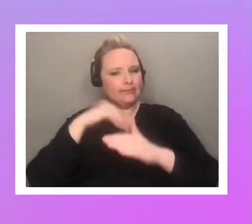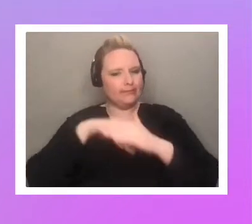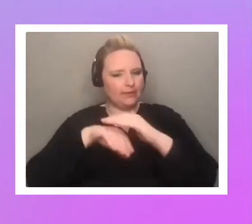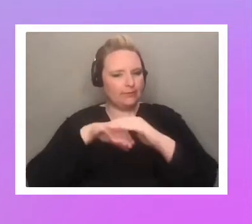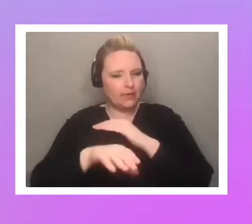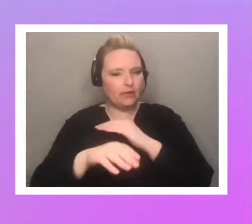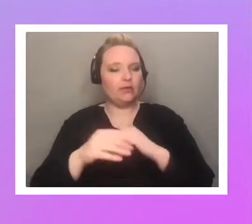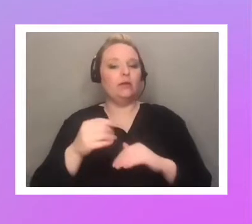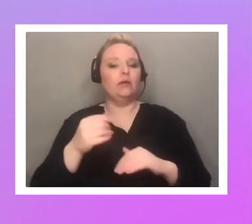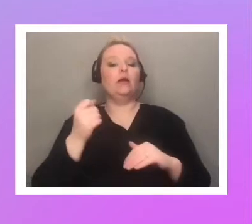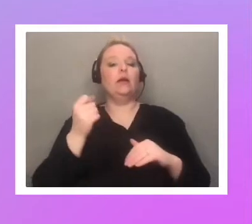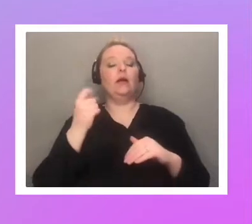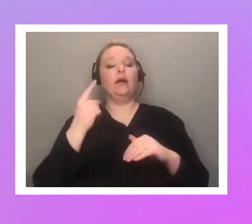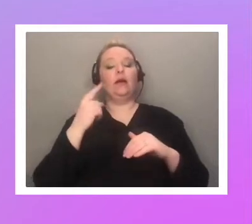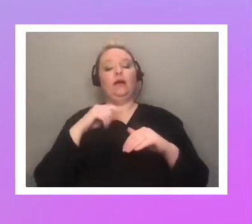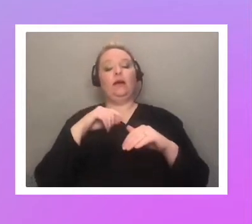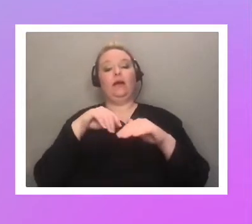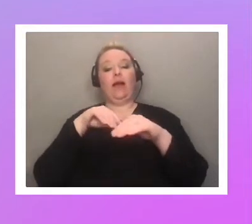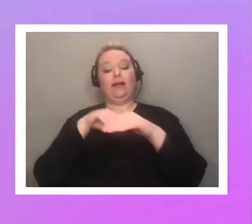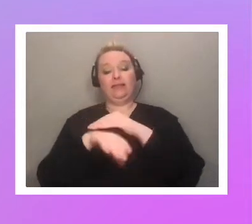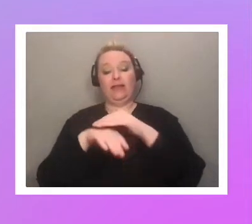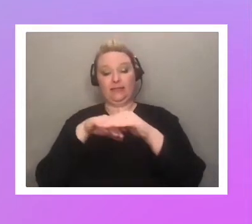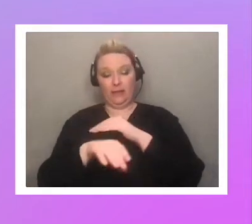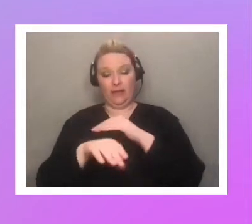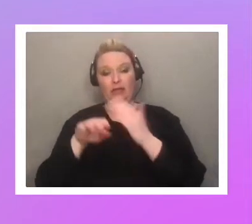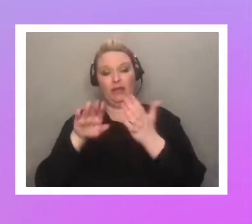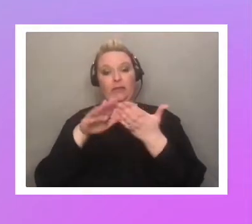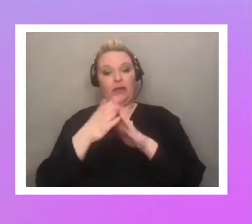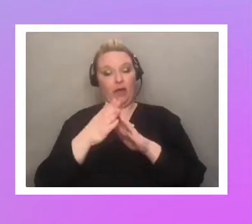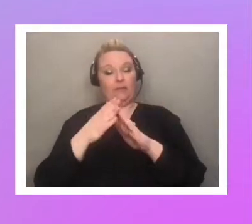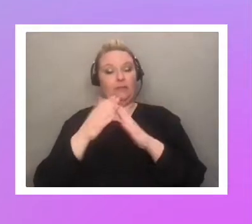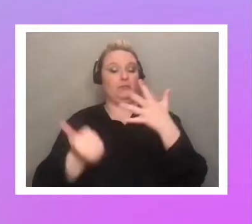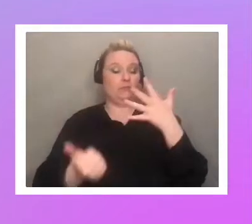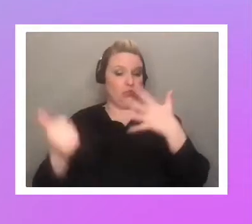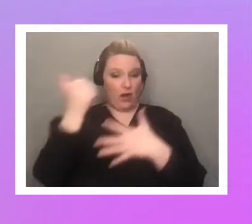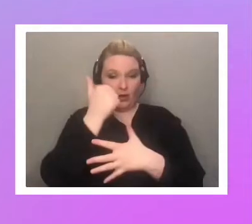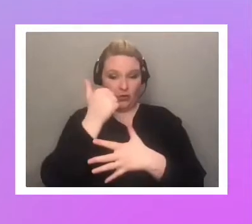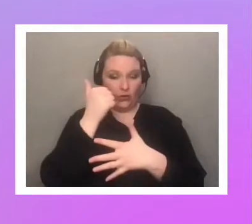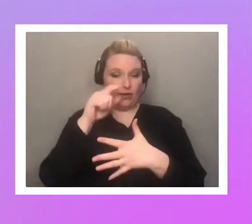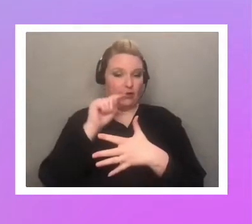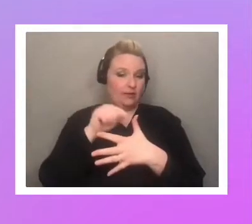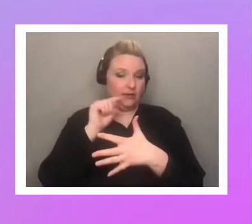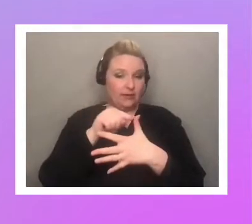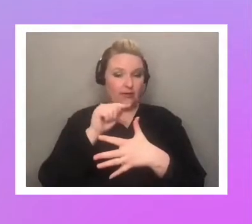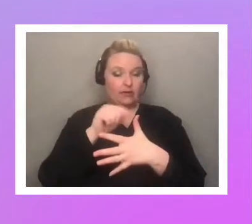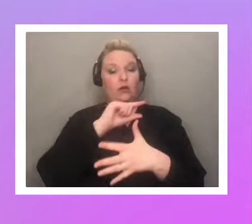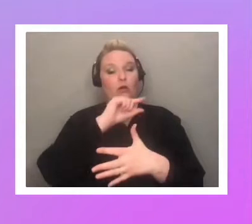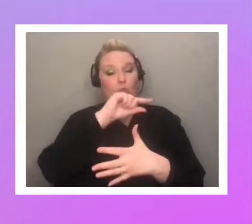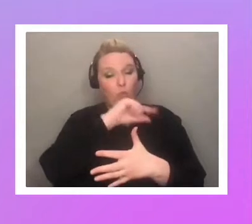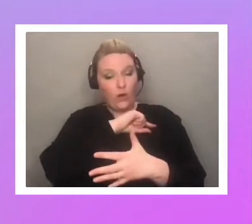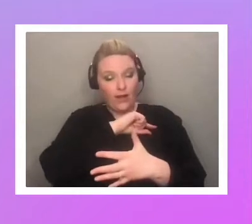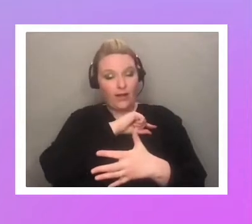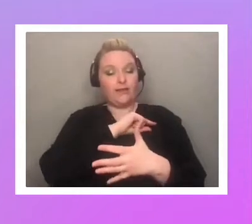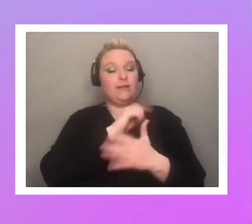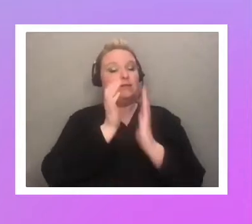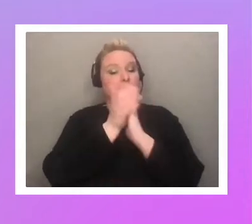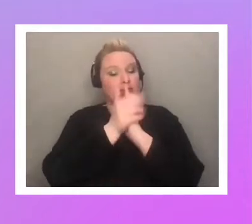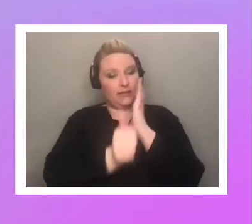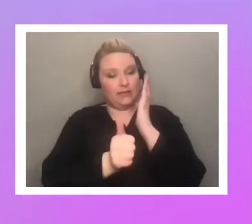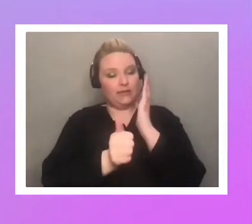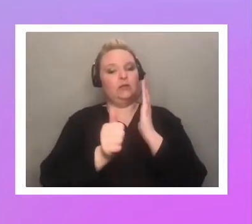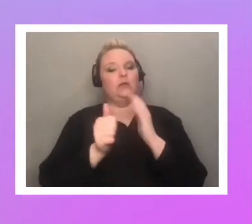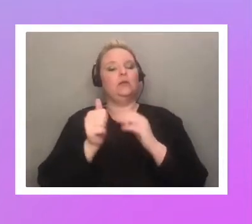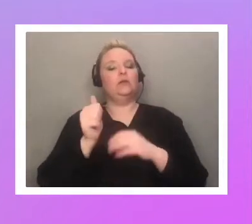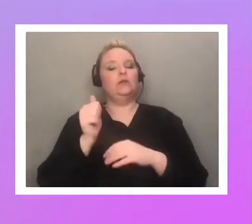for accessibility to be the true priority and be done with quality, it has to be